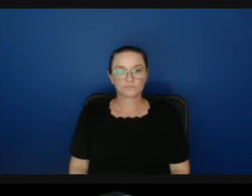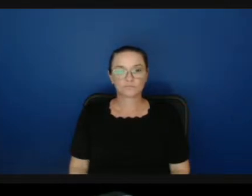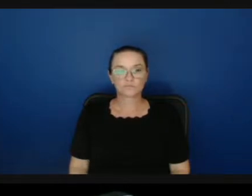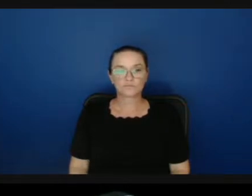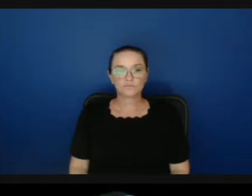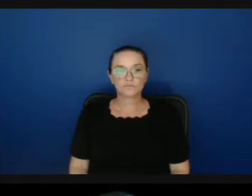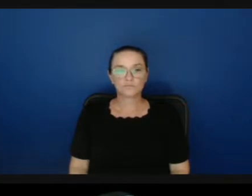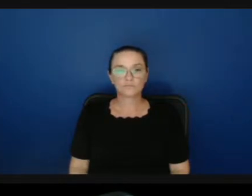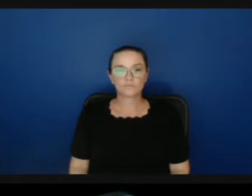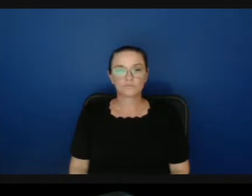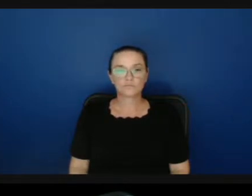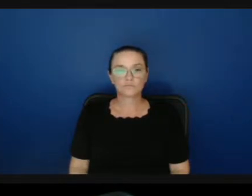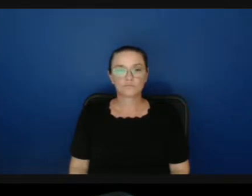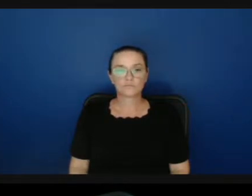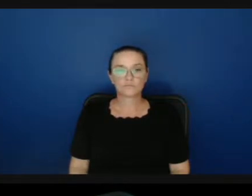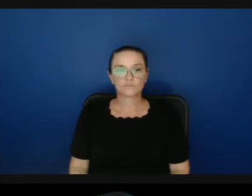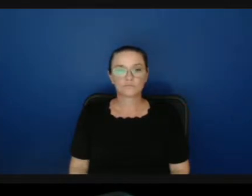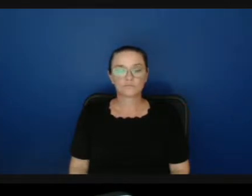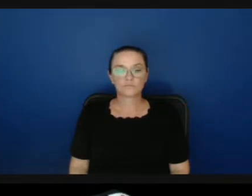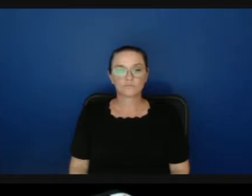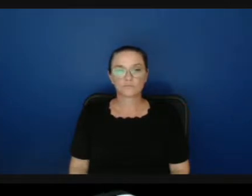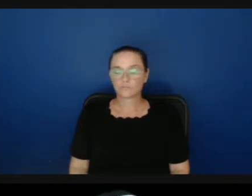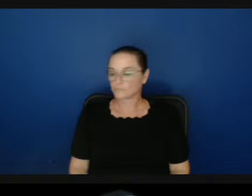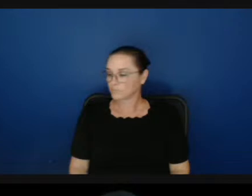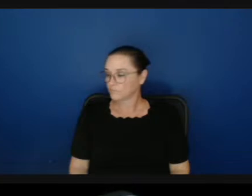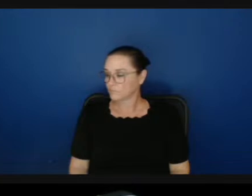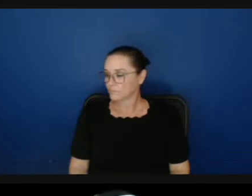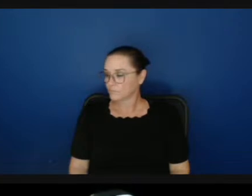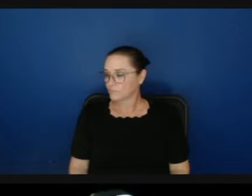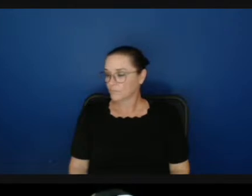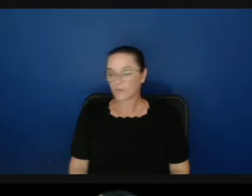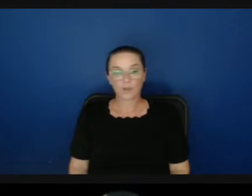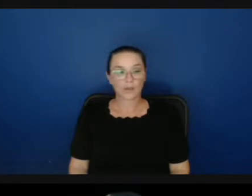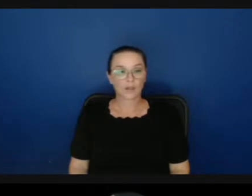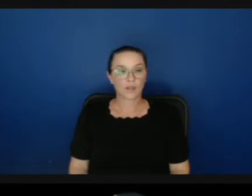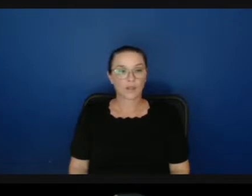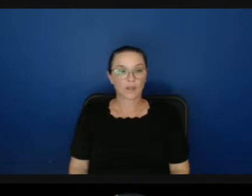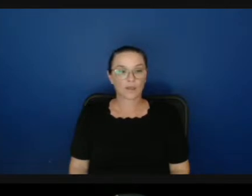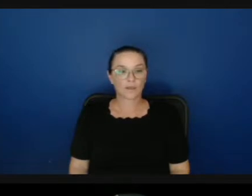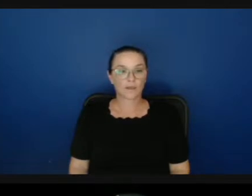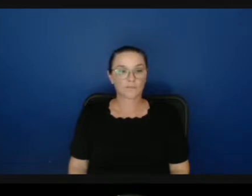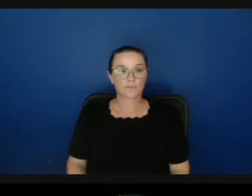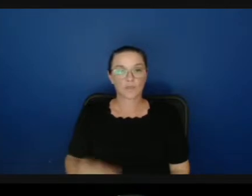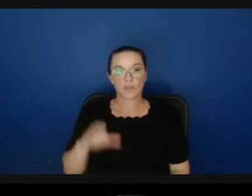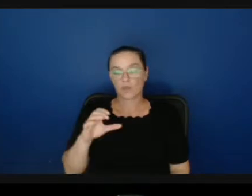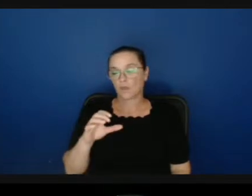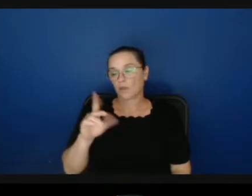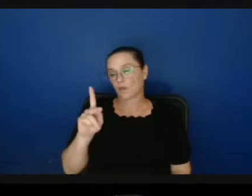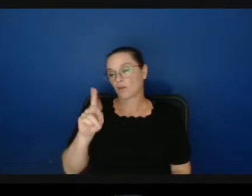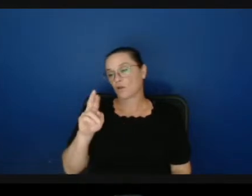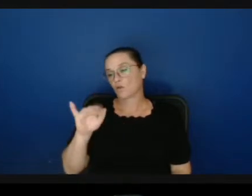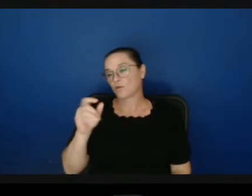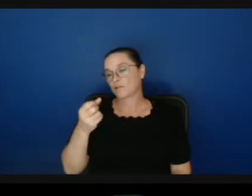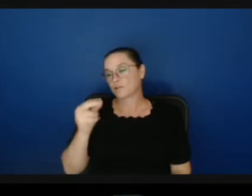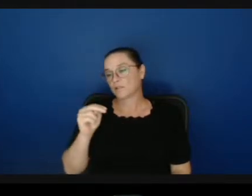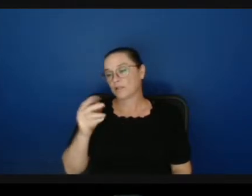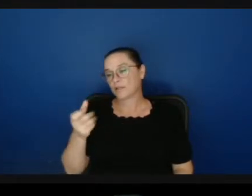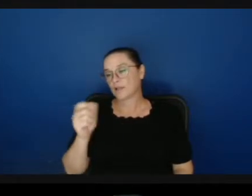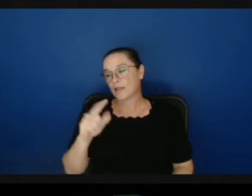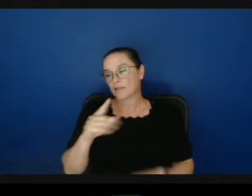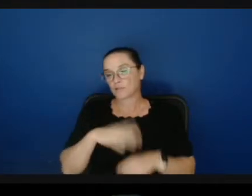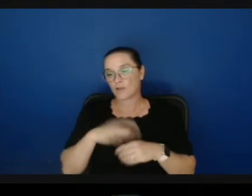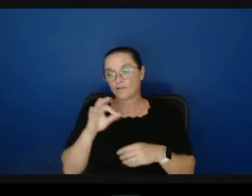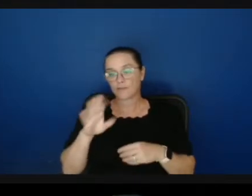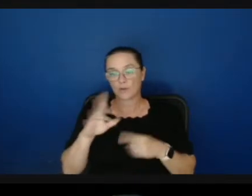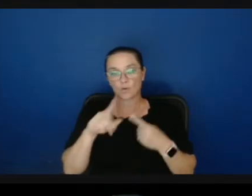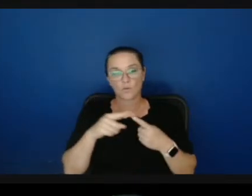Luke, can you, whoops. There, that actually worked. All right. So Kristen asks on Facebook, when it's mentioned in the text